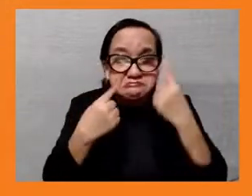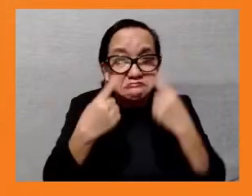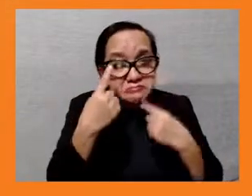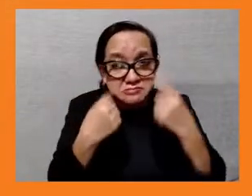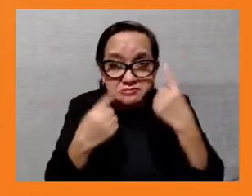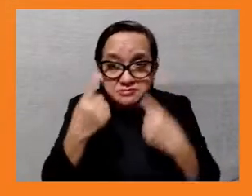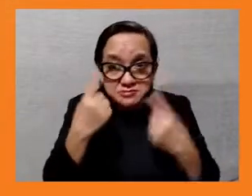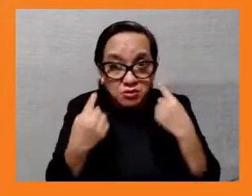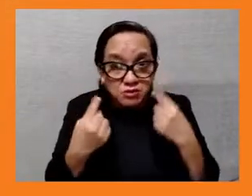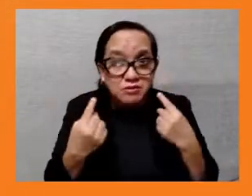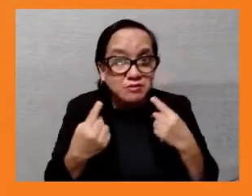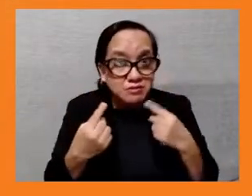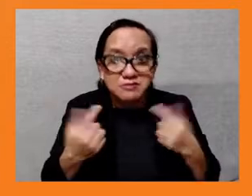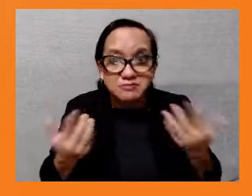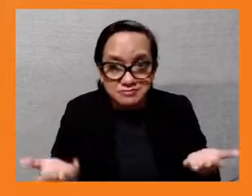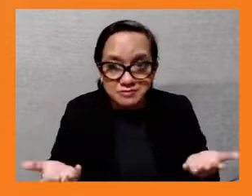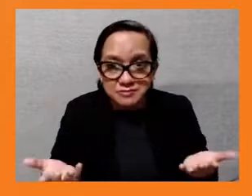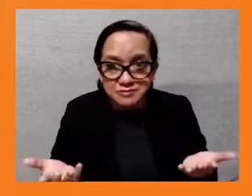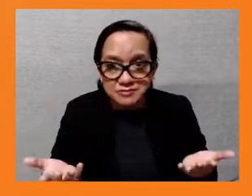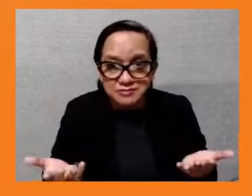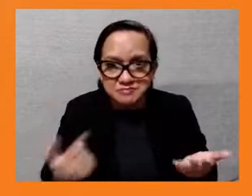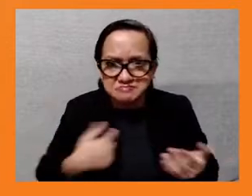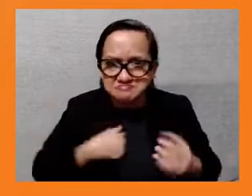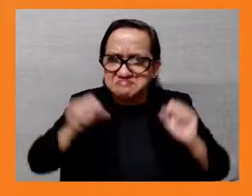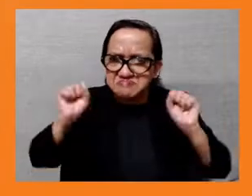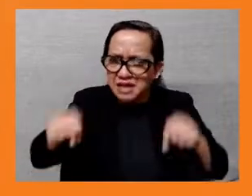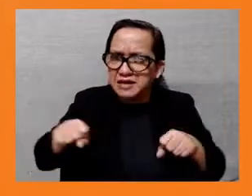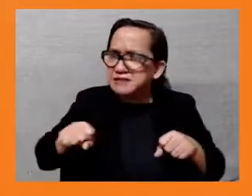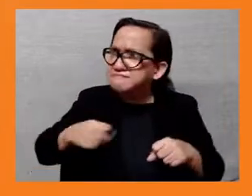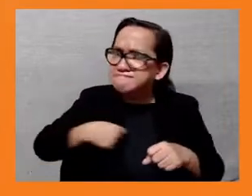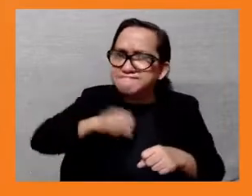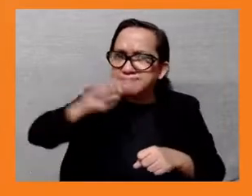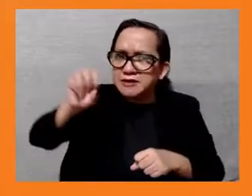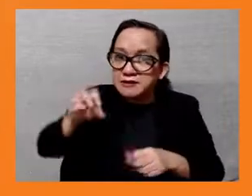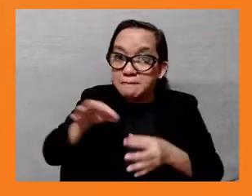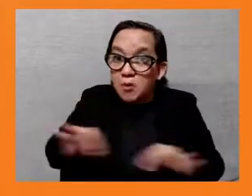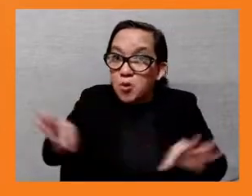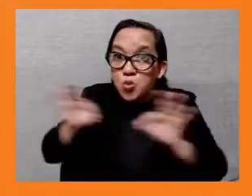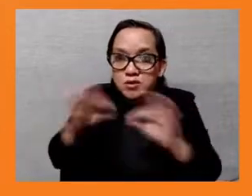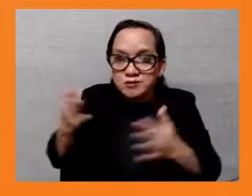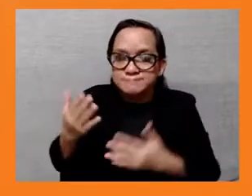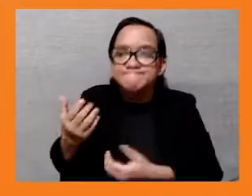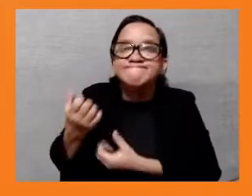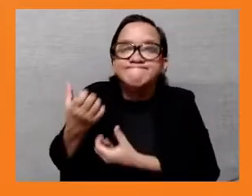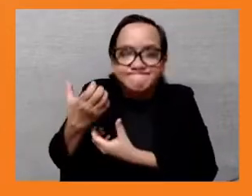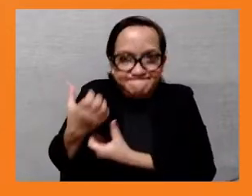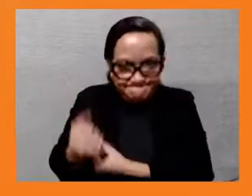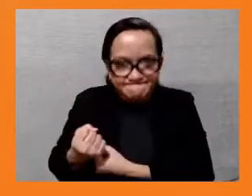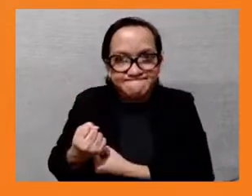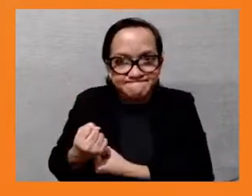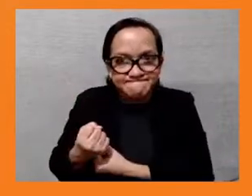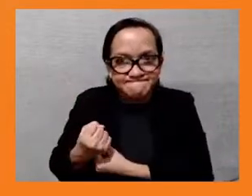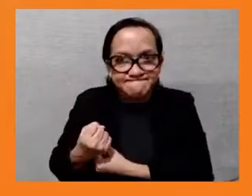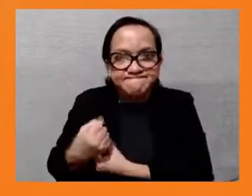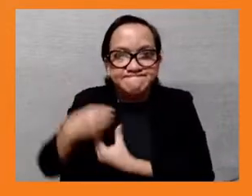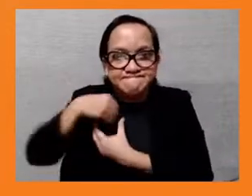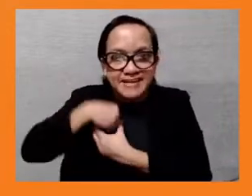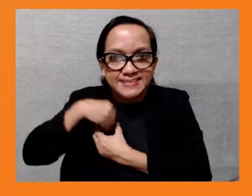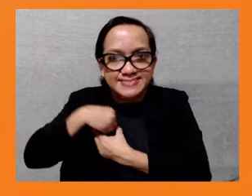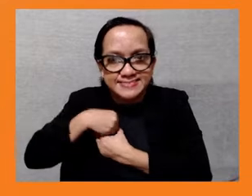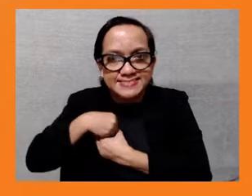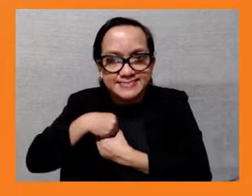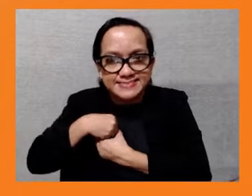able to go forward with a project, it has to be consistent with those. On the dioxins and furans, this can be an issue